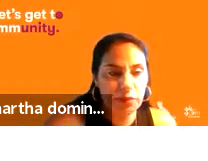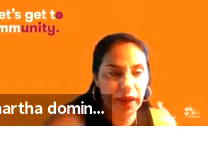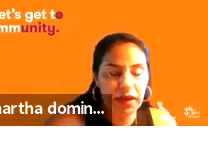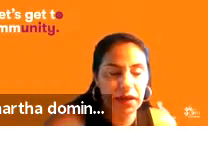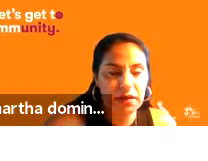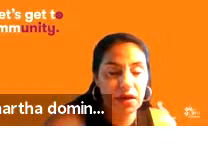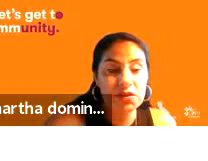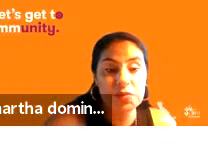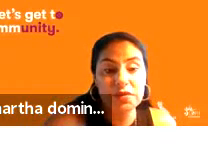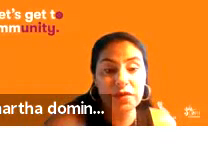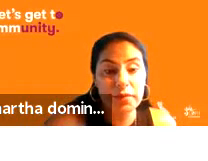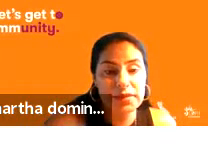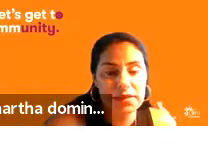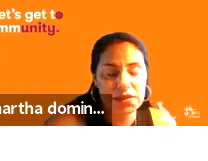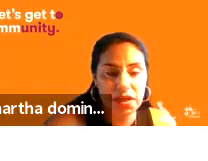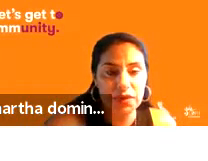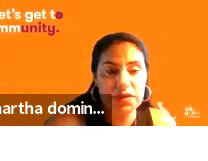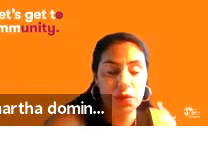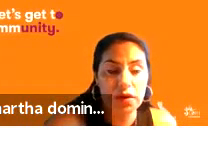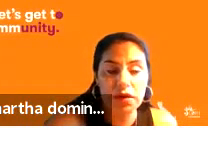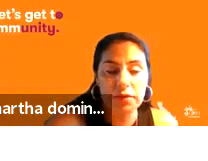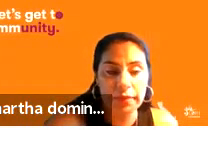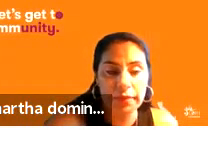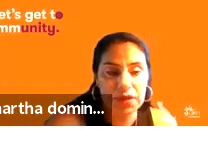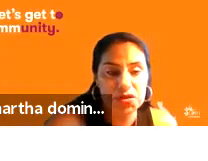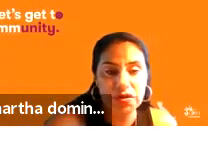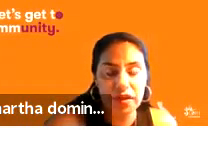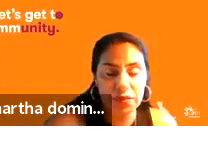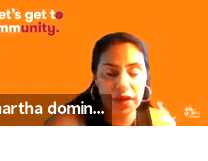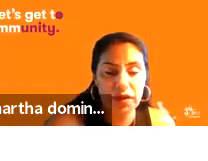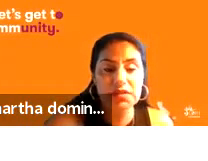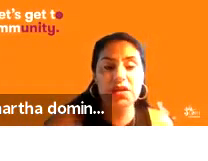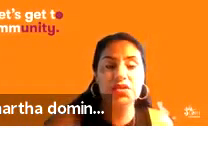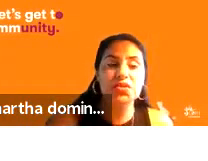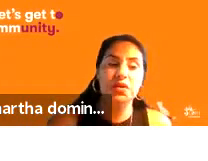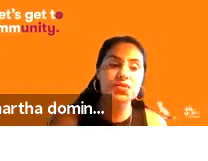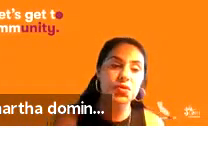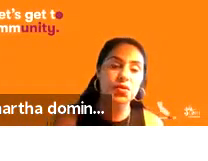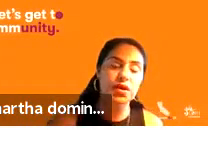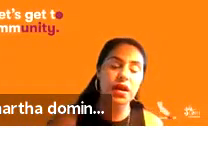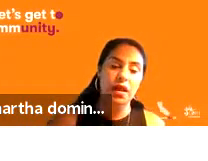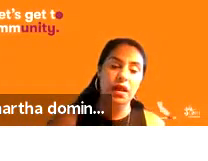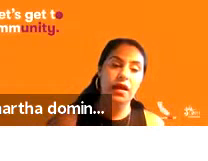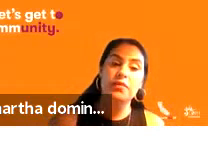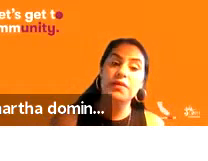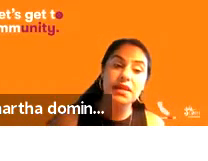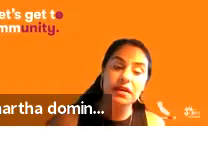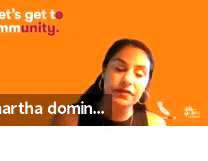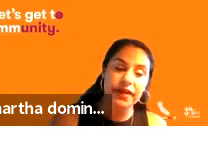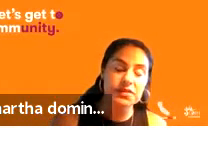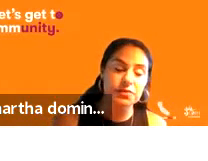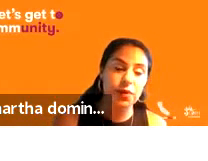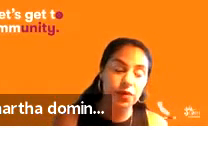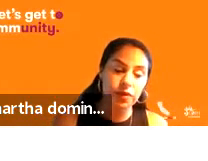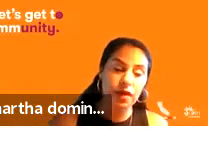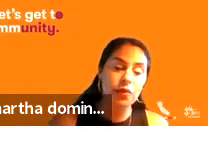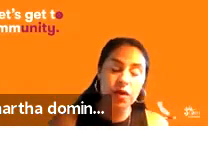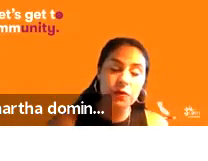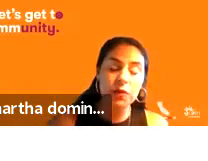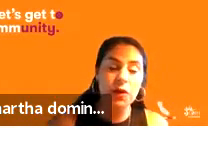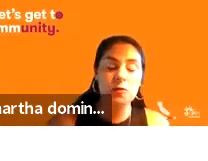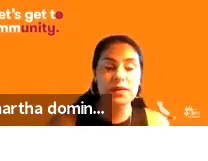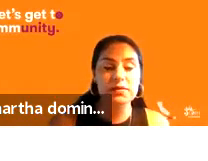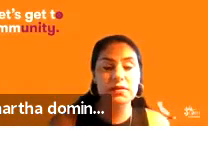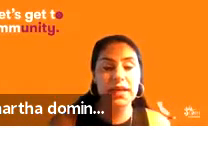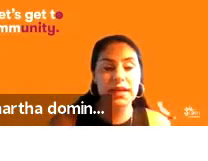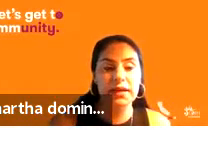with the campaign and in terms of our messaging, we want to make sure that we continue to underscore the side effects, both